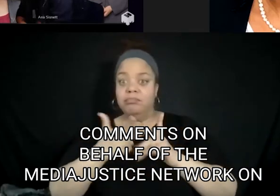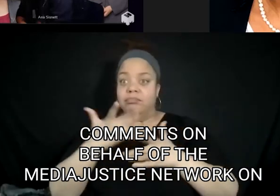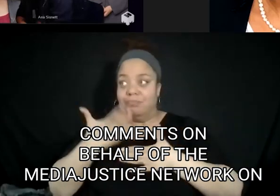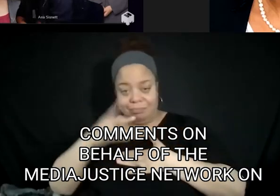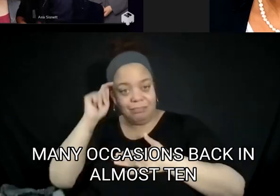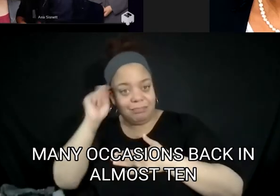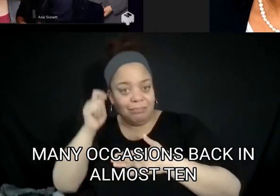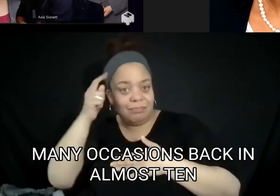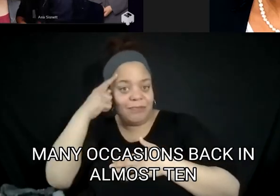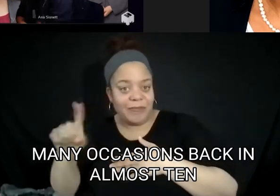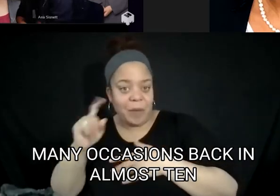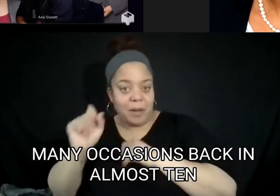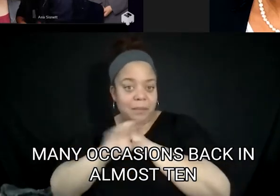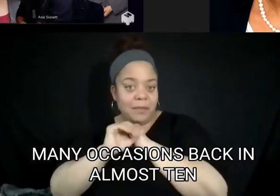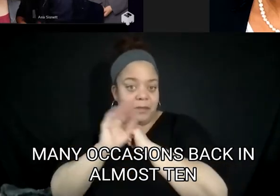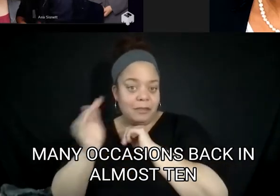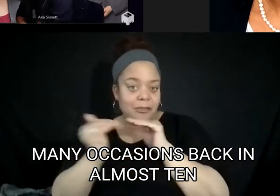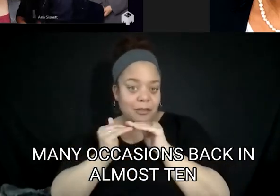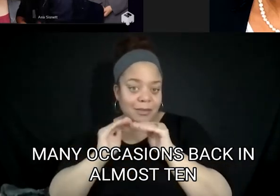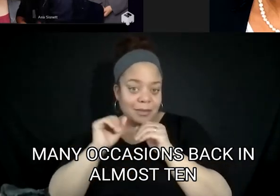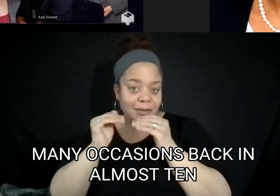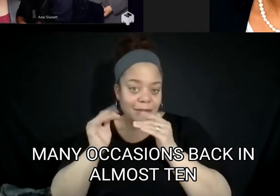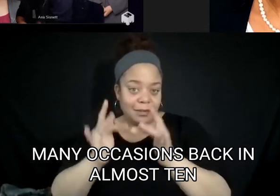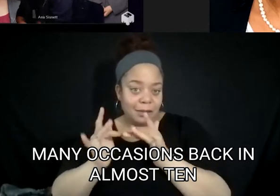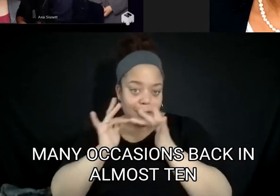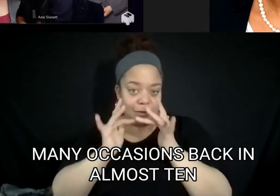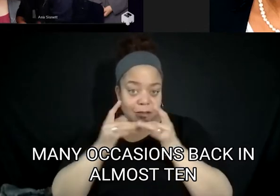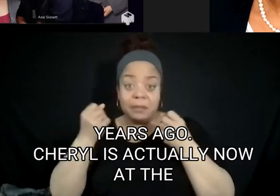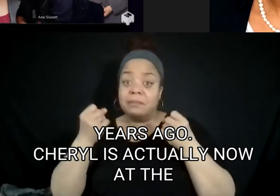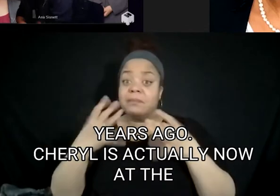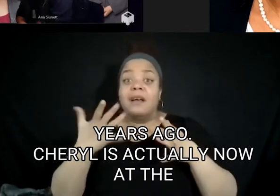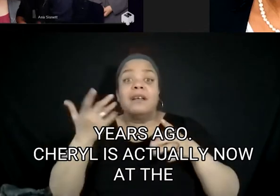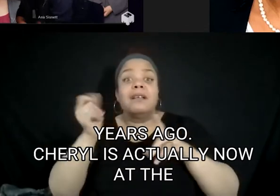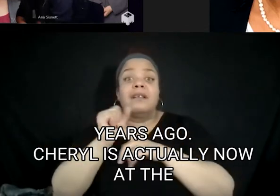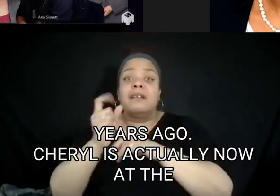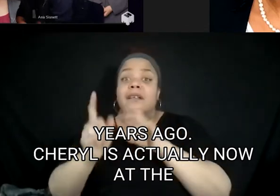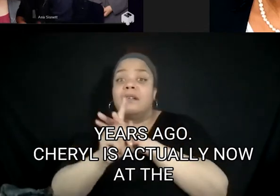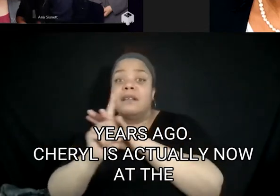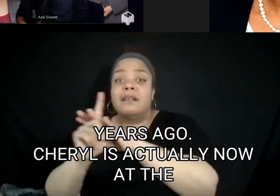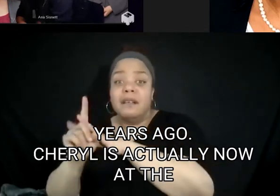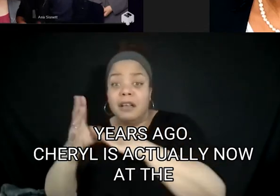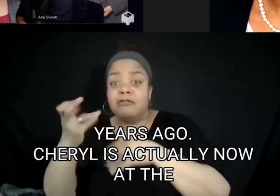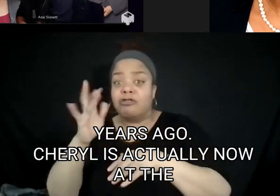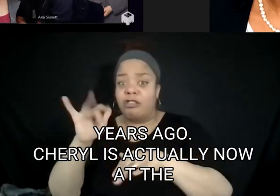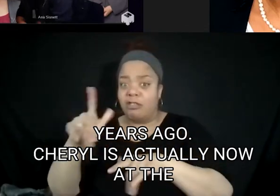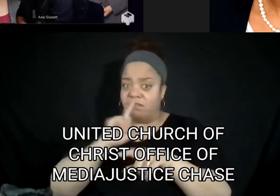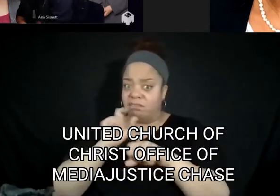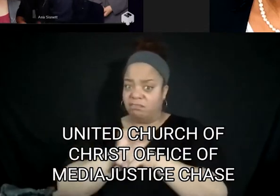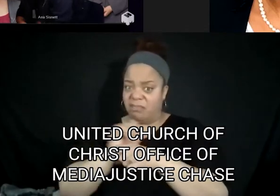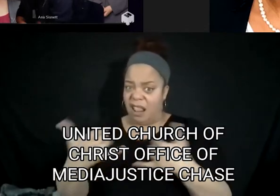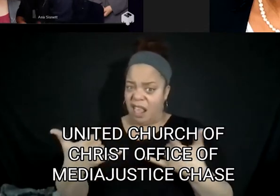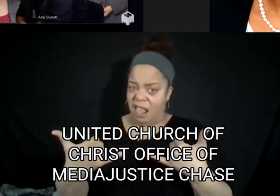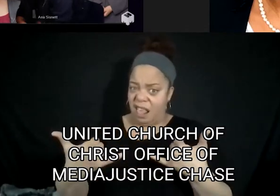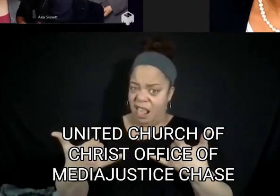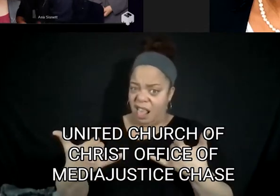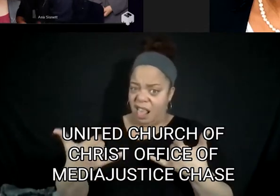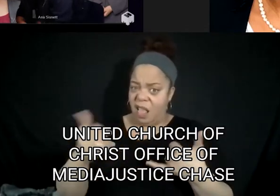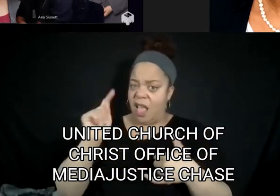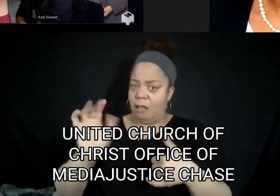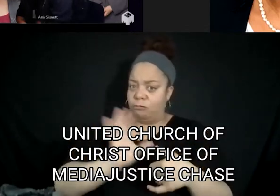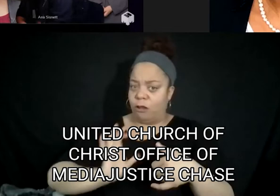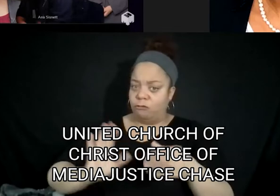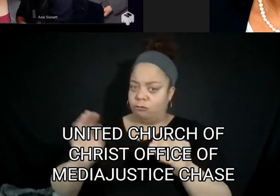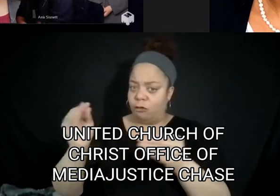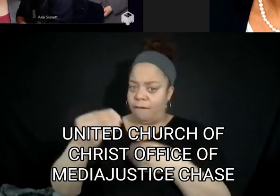Cheryl is actually now at the United Church of Christ Office of Media Justice, which is a member of our network. Makani Themba,